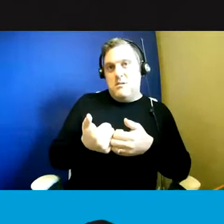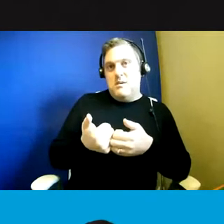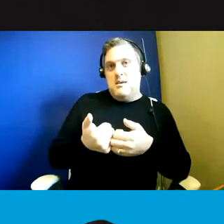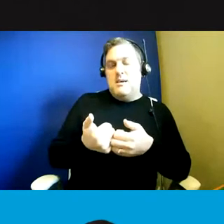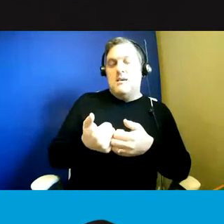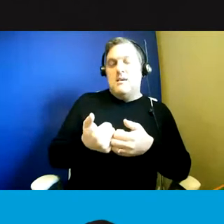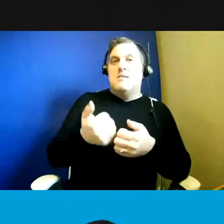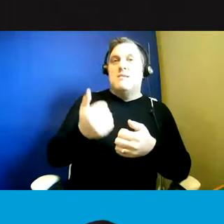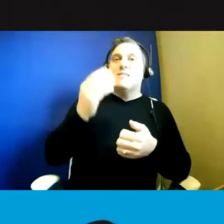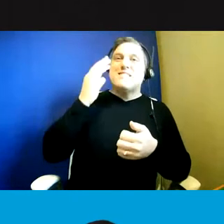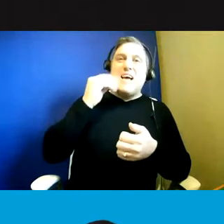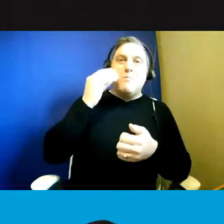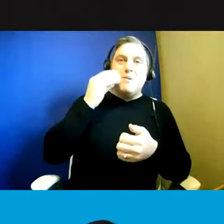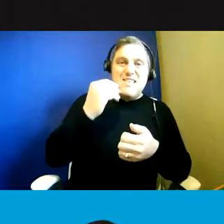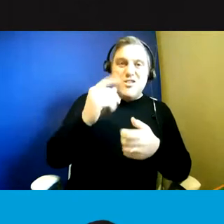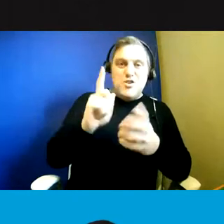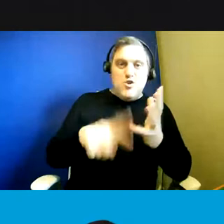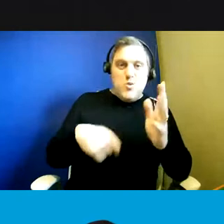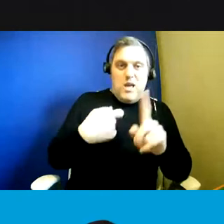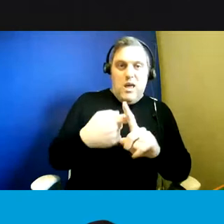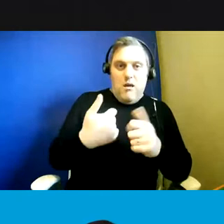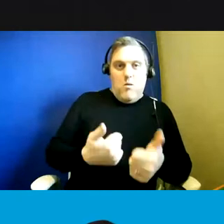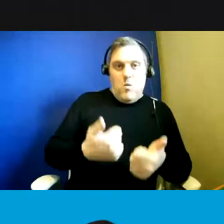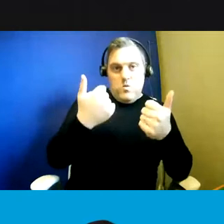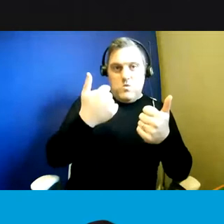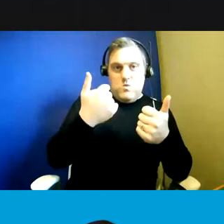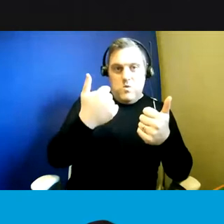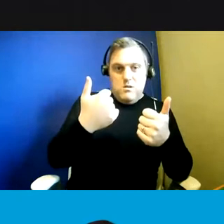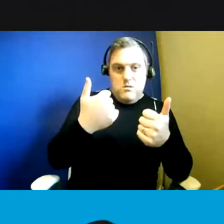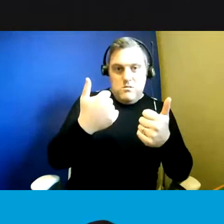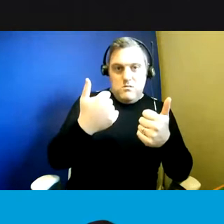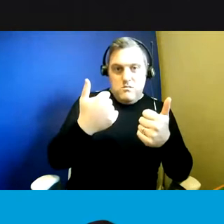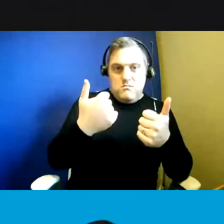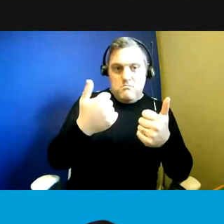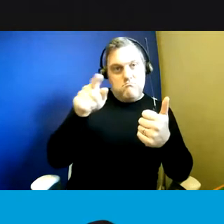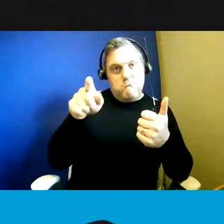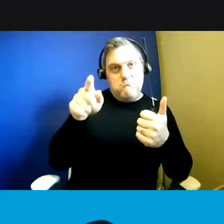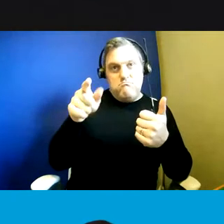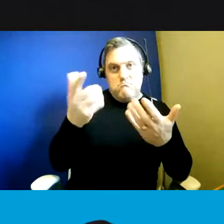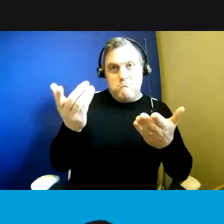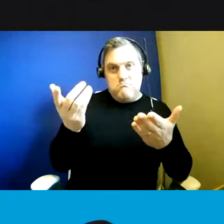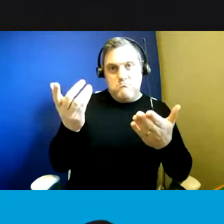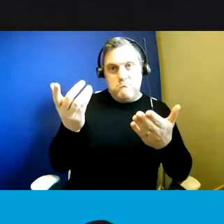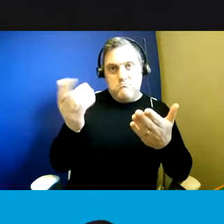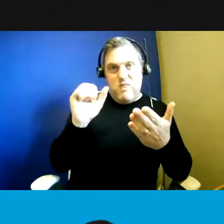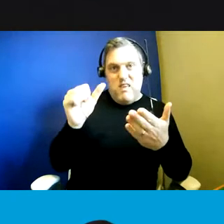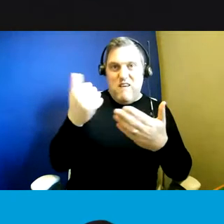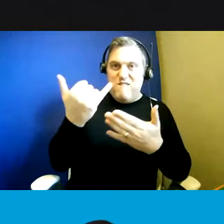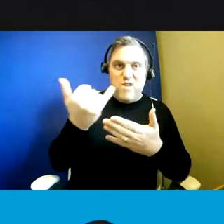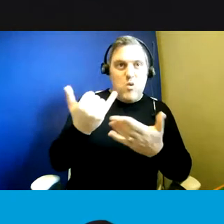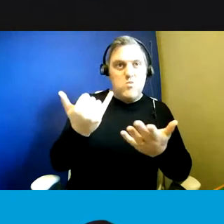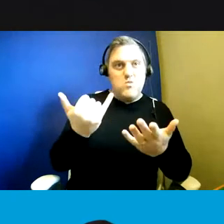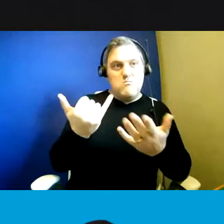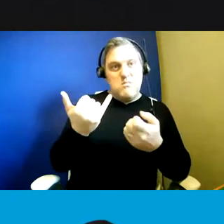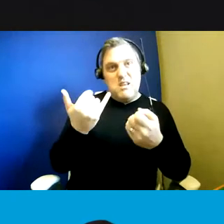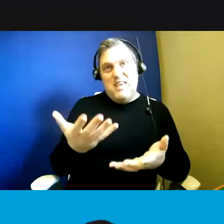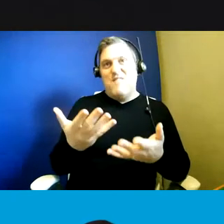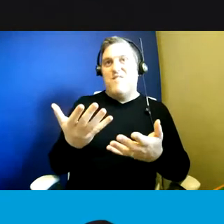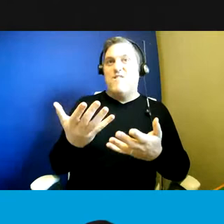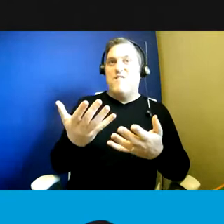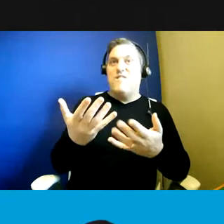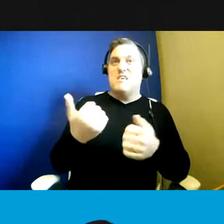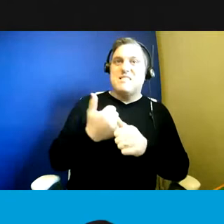UK has a superb website, and they have people manning their phone line as well, giving support and advice,